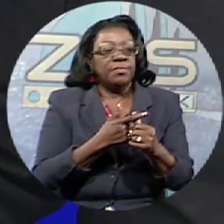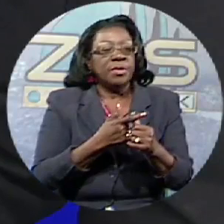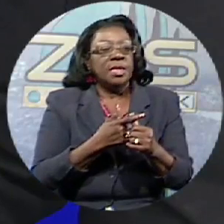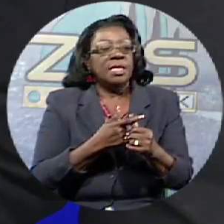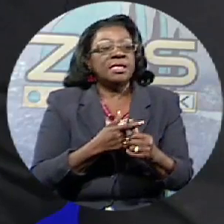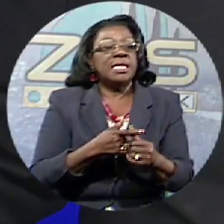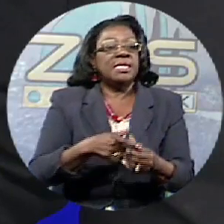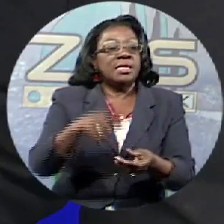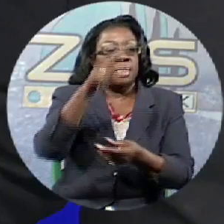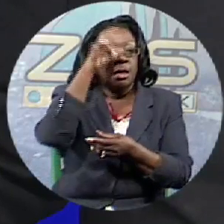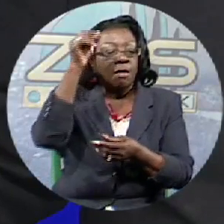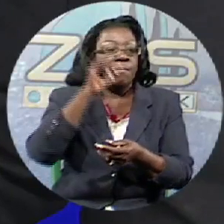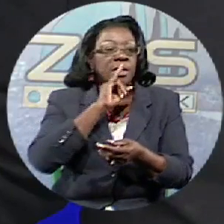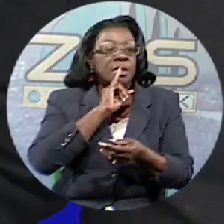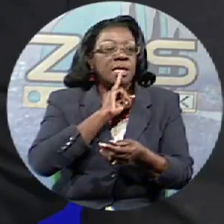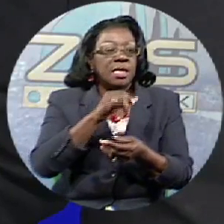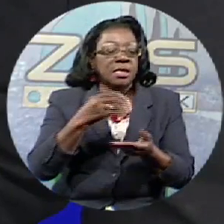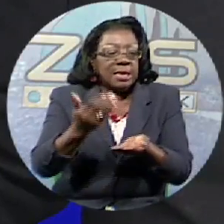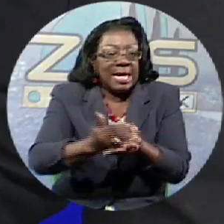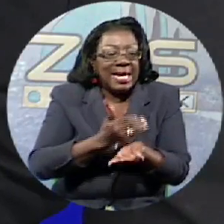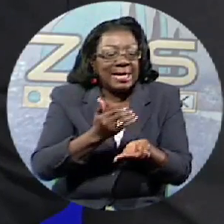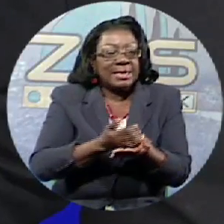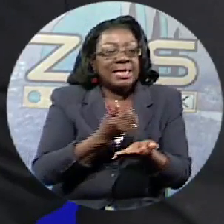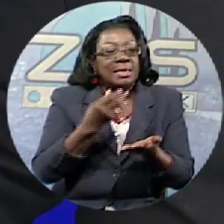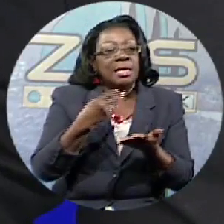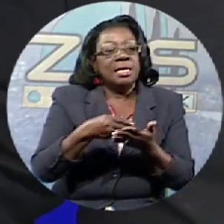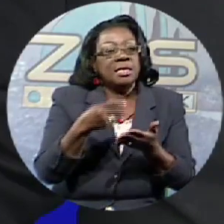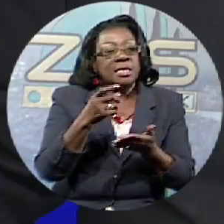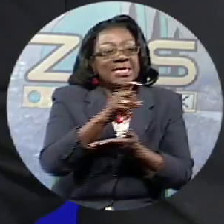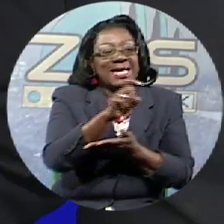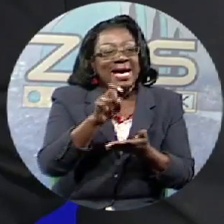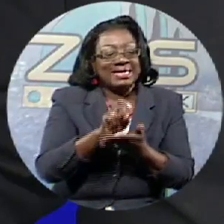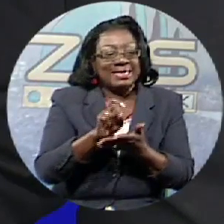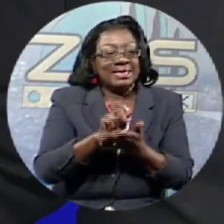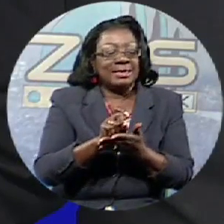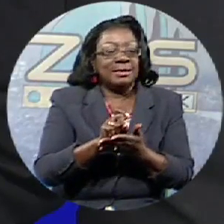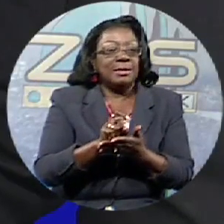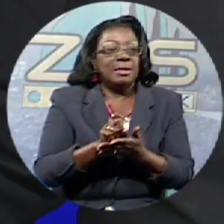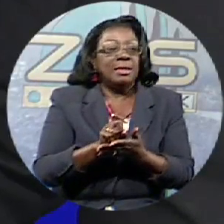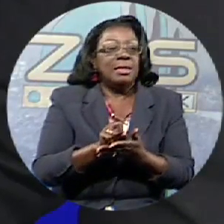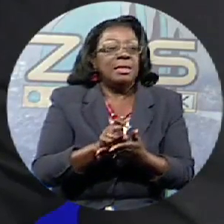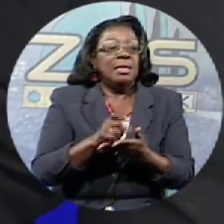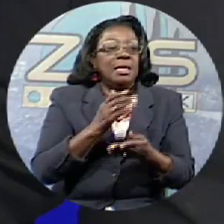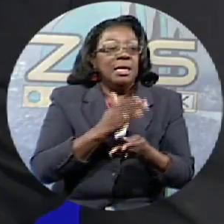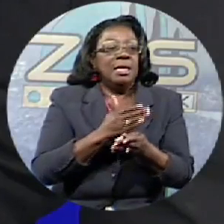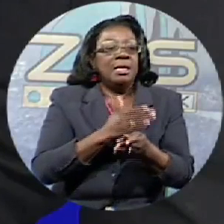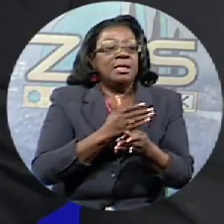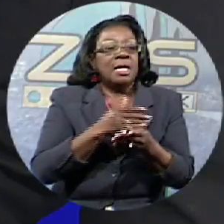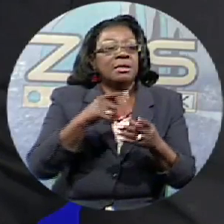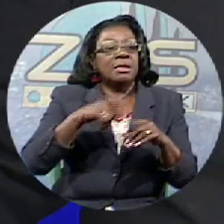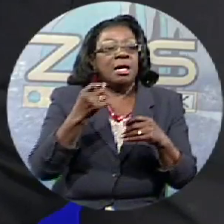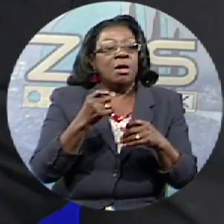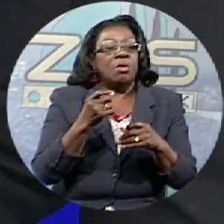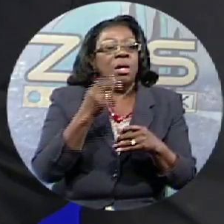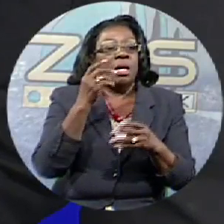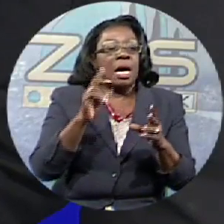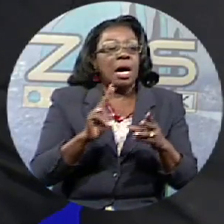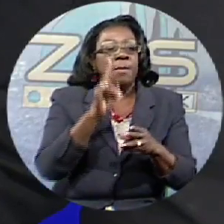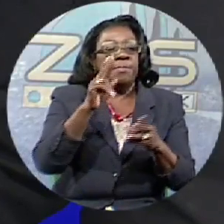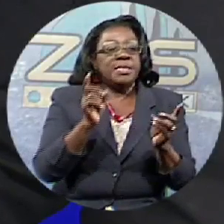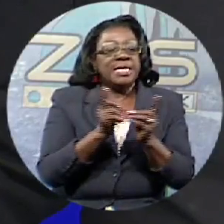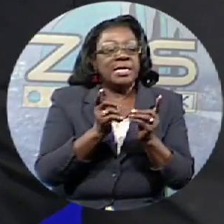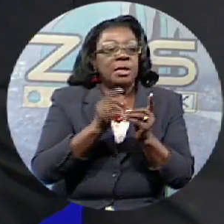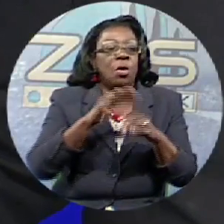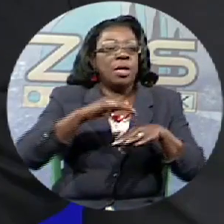government appears to be on target regarding revenue collection on VAT. The Minister of State for Finance updated us on how the customs revenue collection is